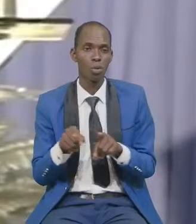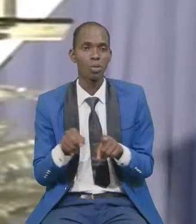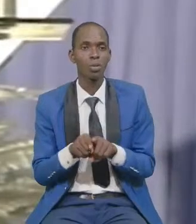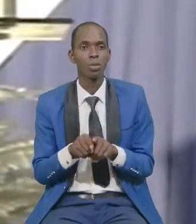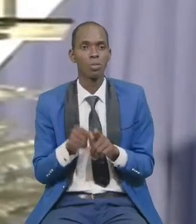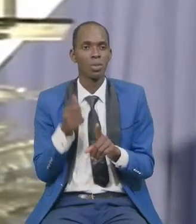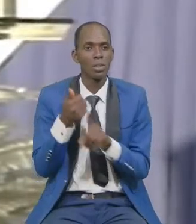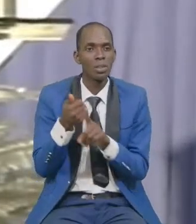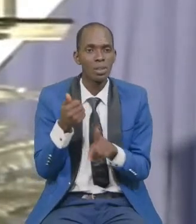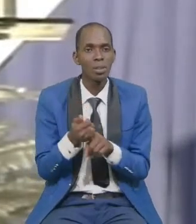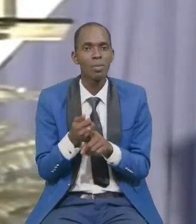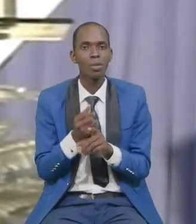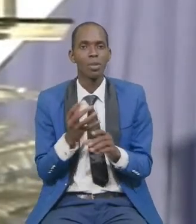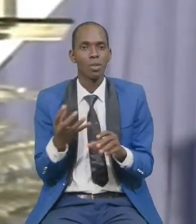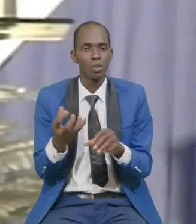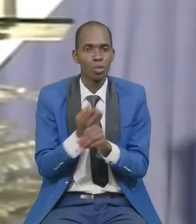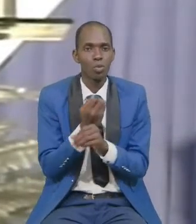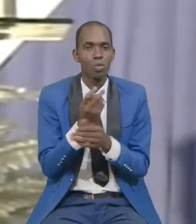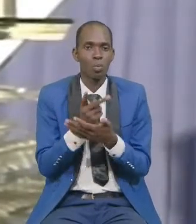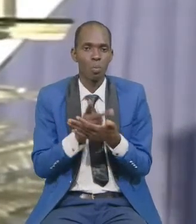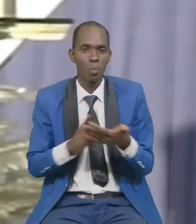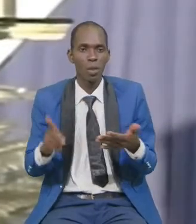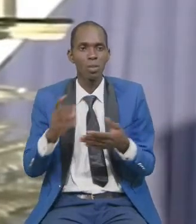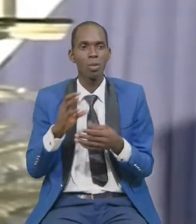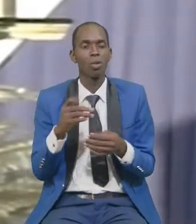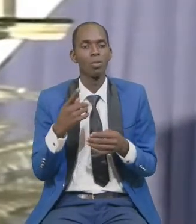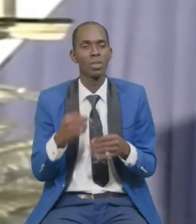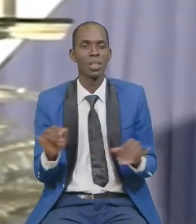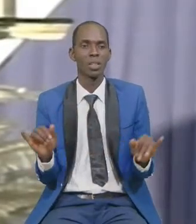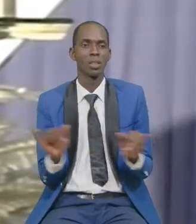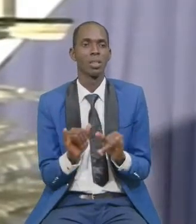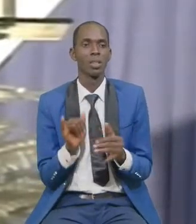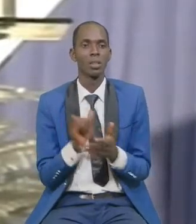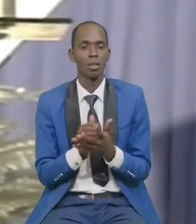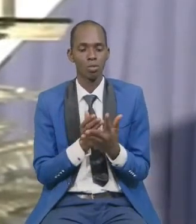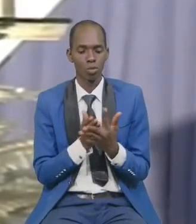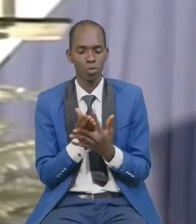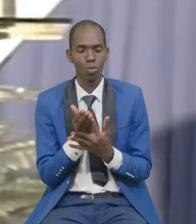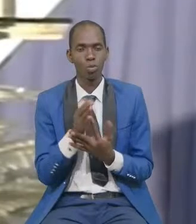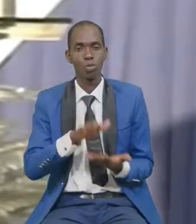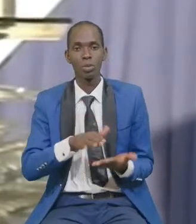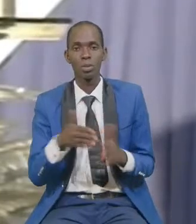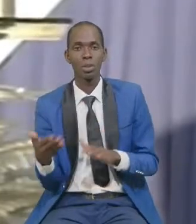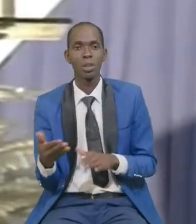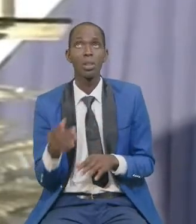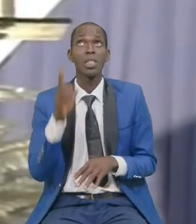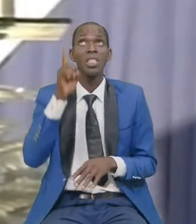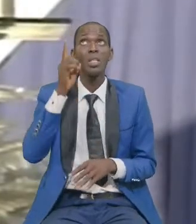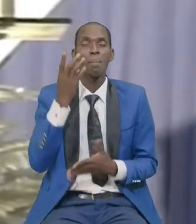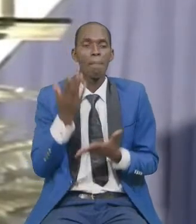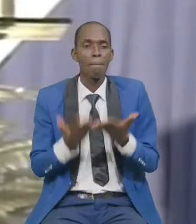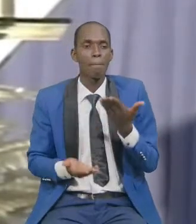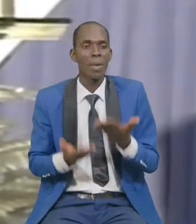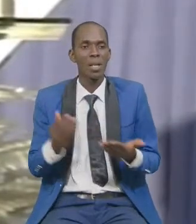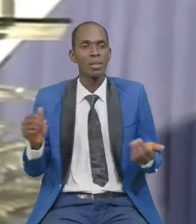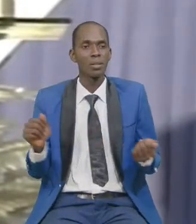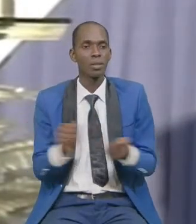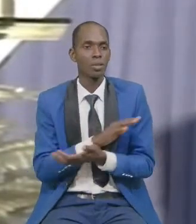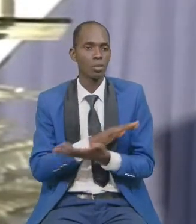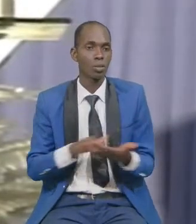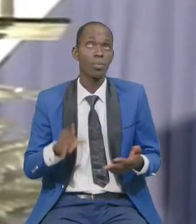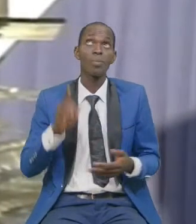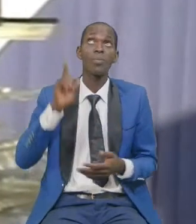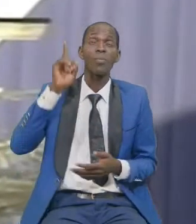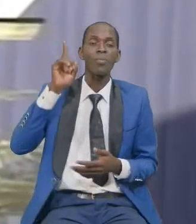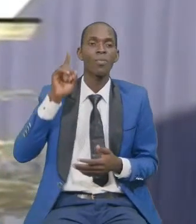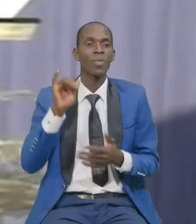took part of the same, that through death he might destroy him that